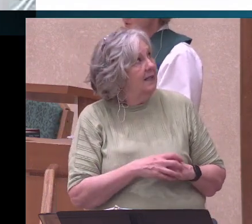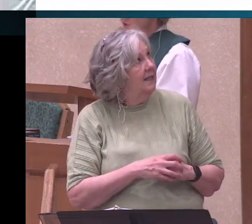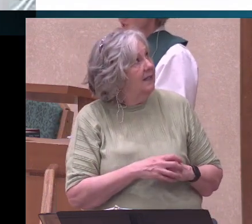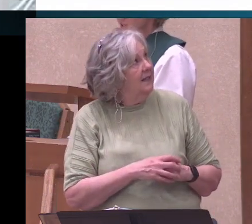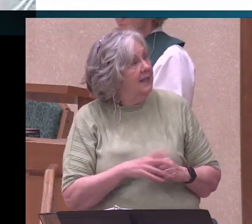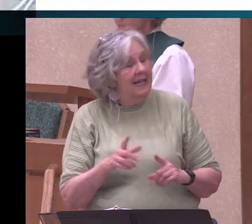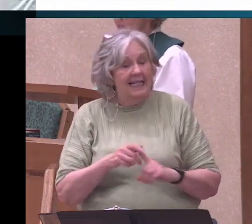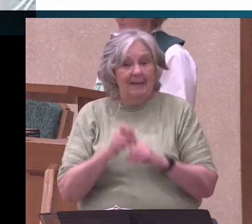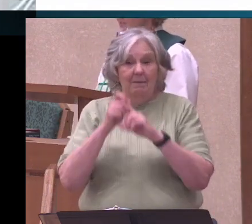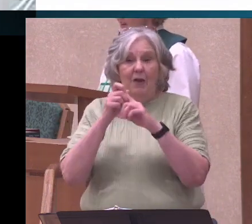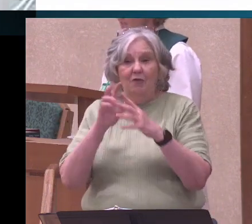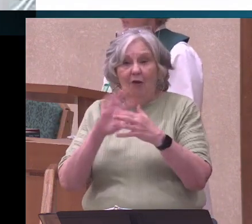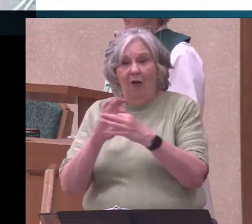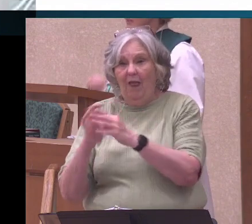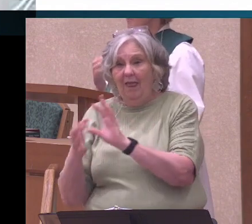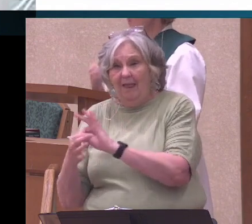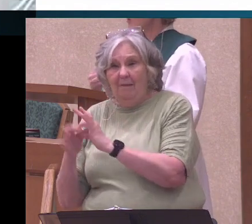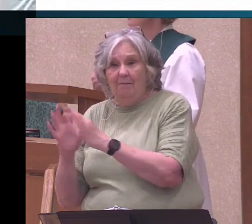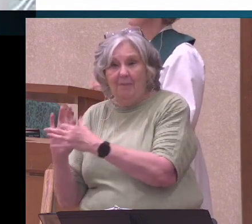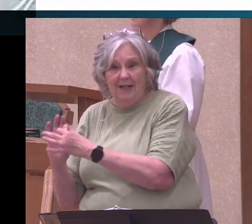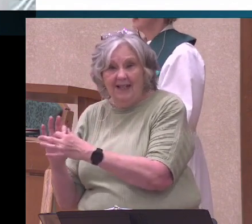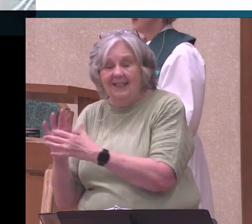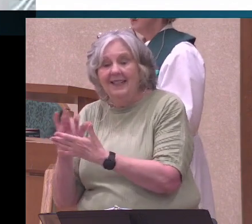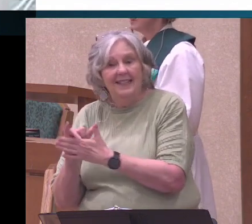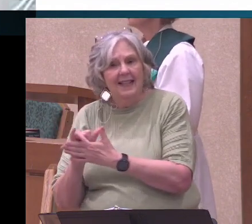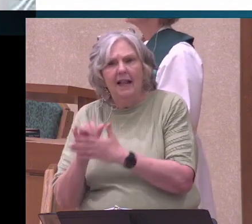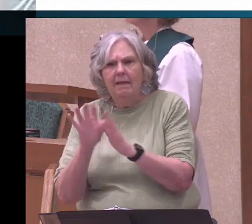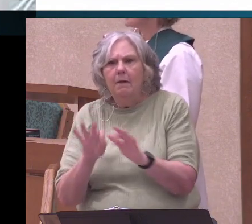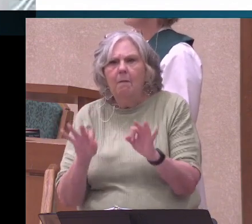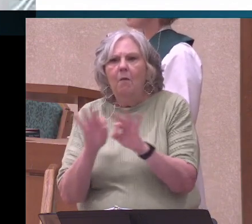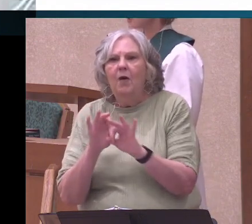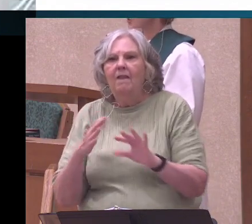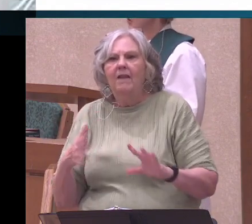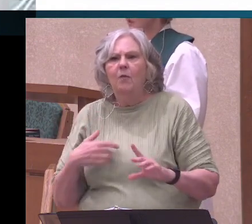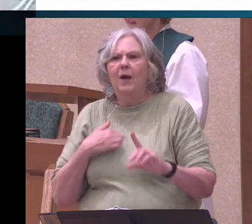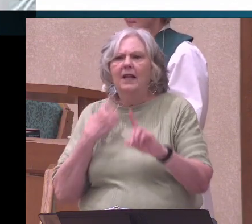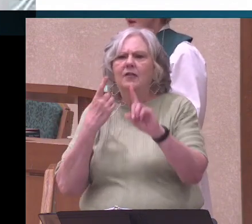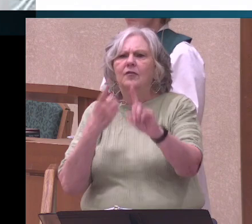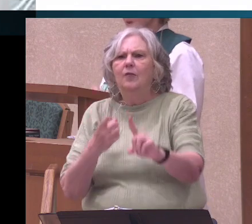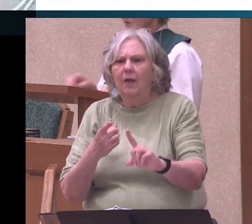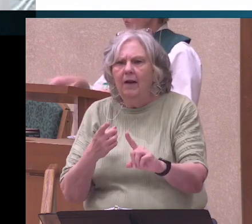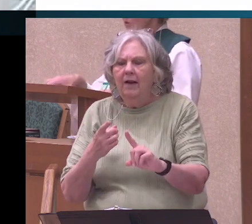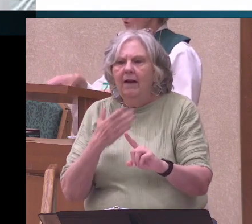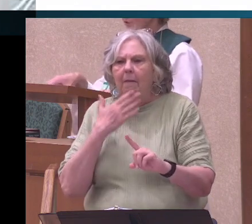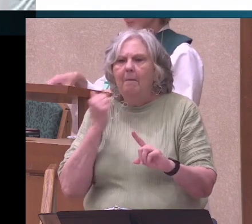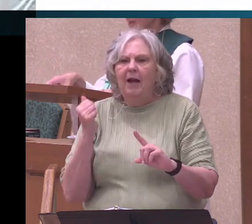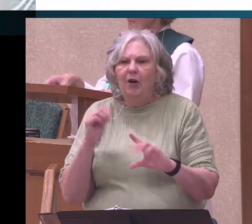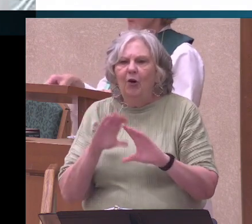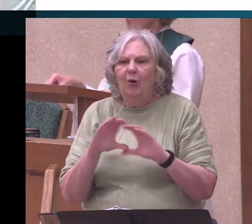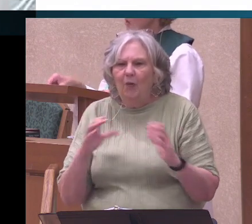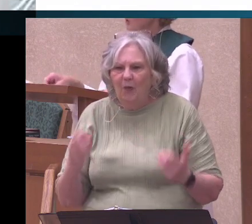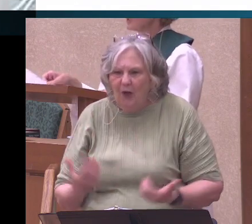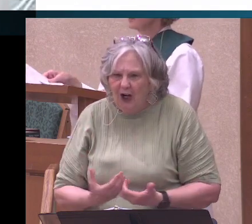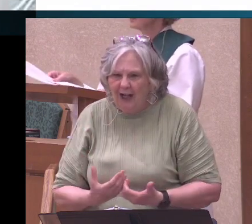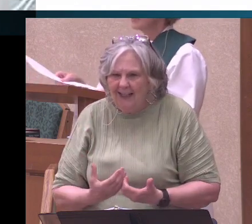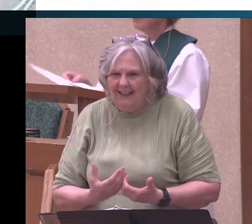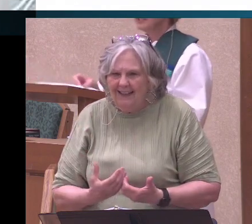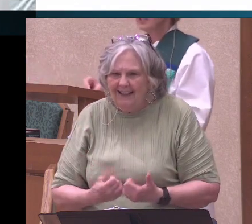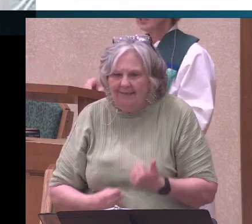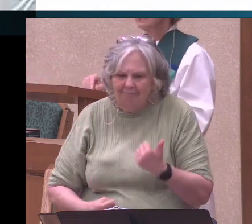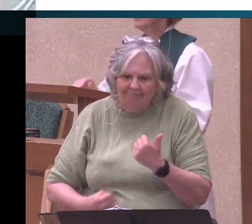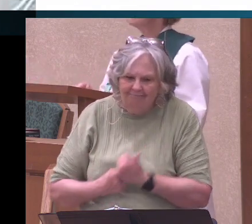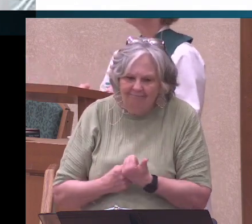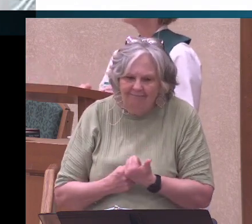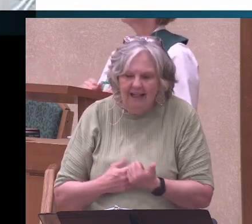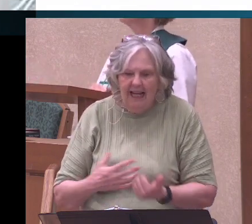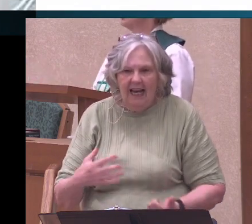The Special Olympics says that the important thing is striving to create a better world by fostering the